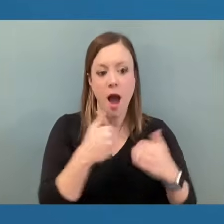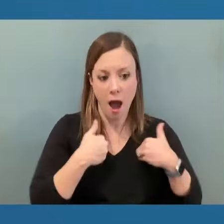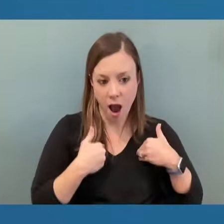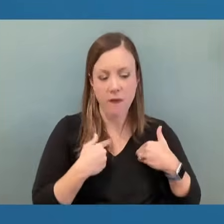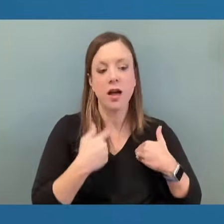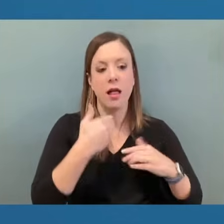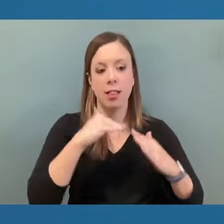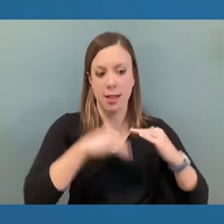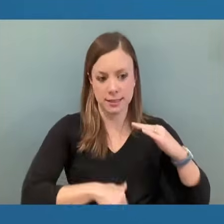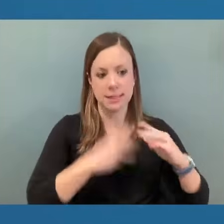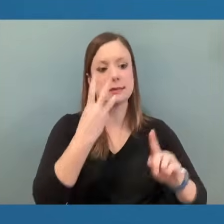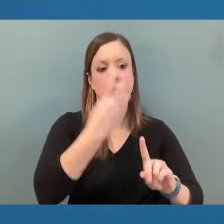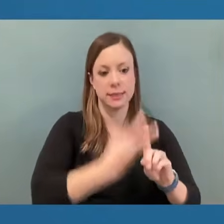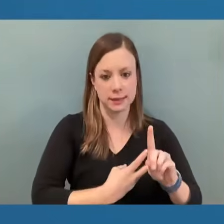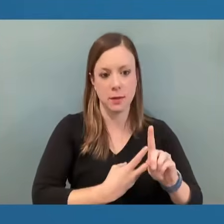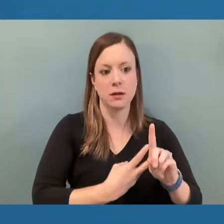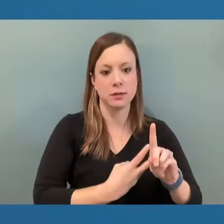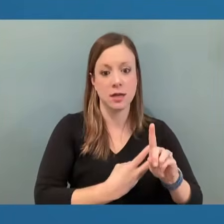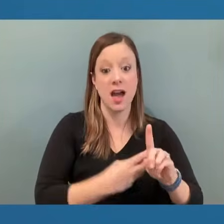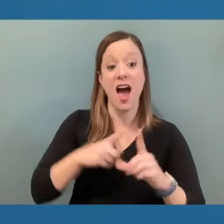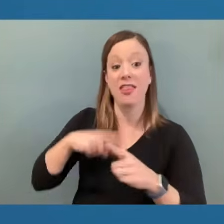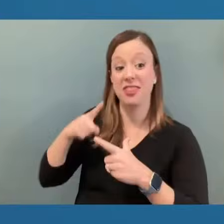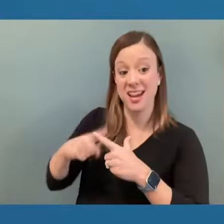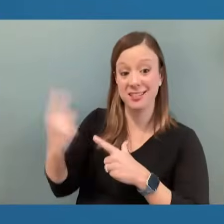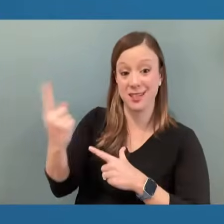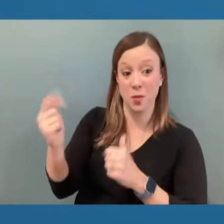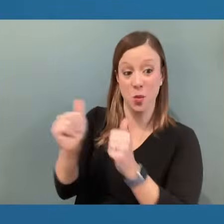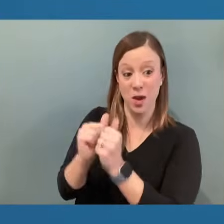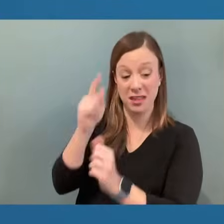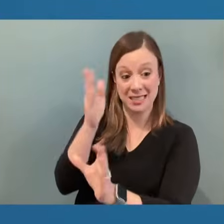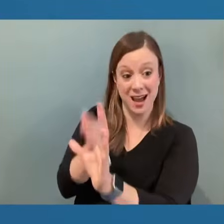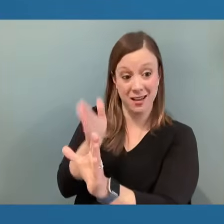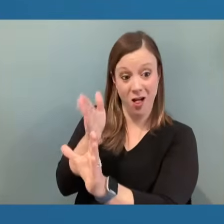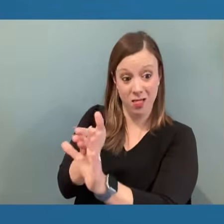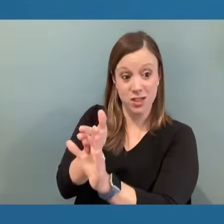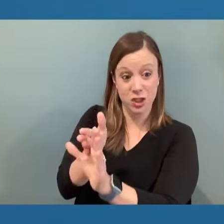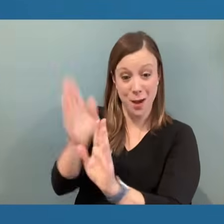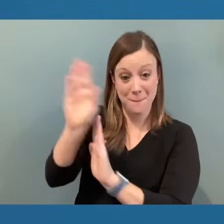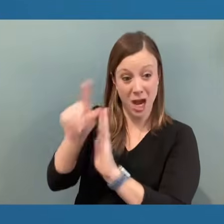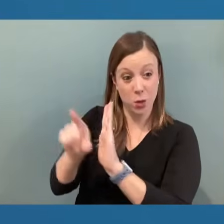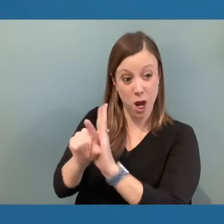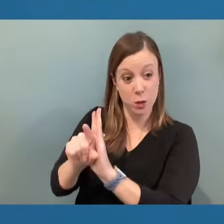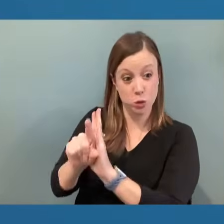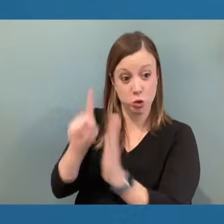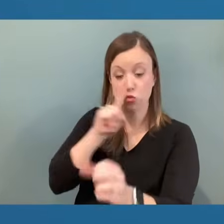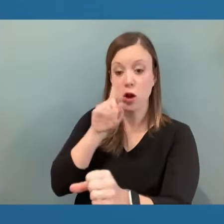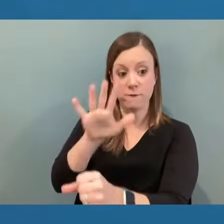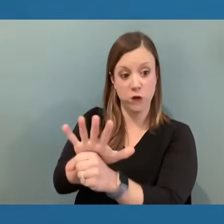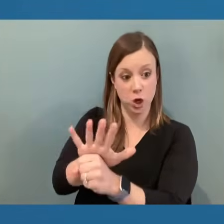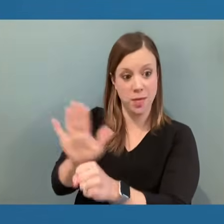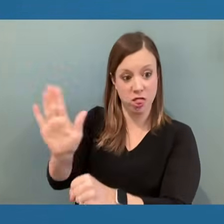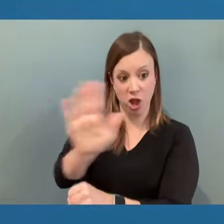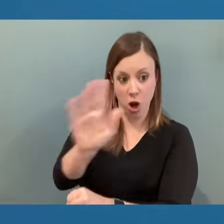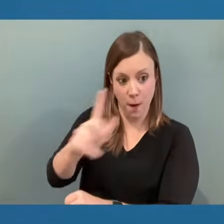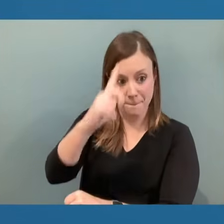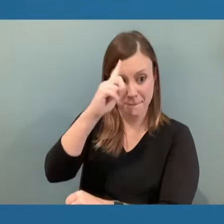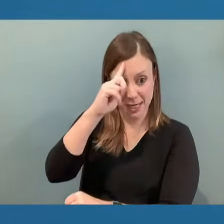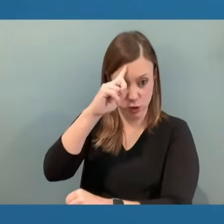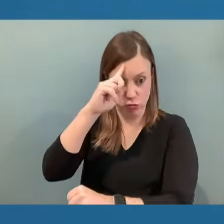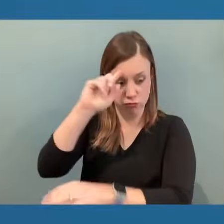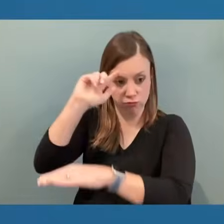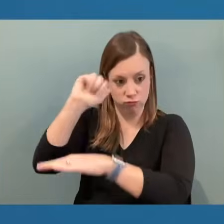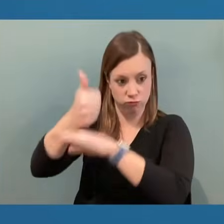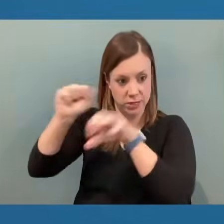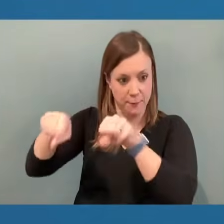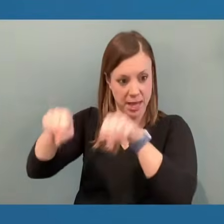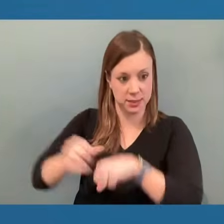a psychology background to confirm the mental state, the ability to make this decision. But even for